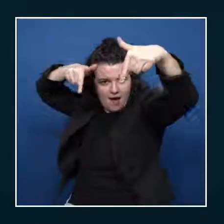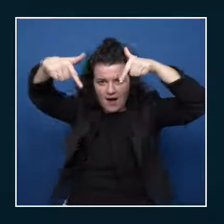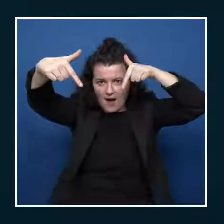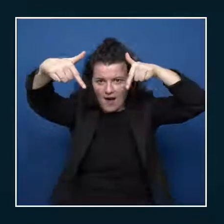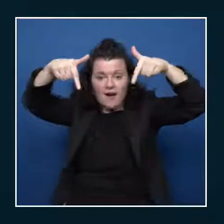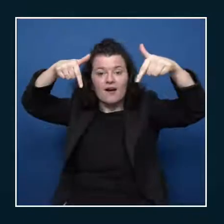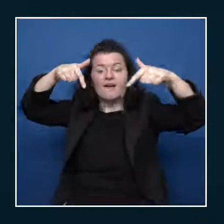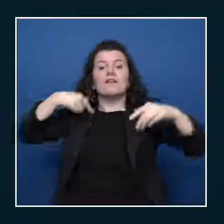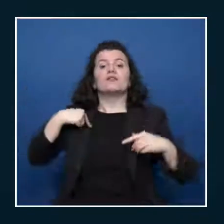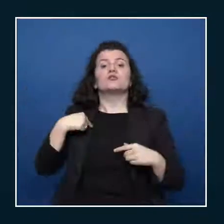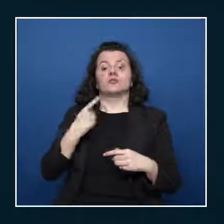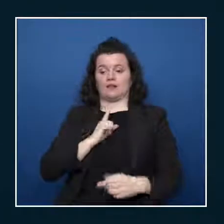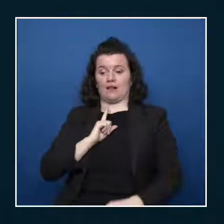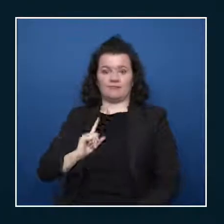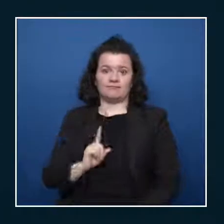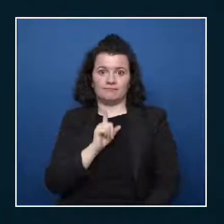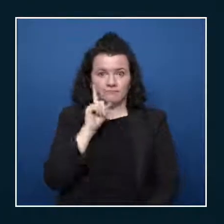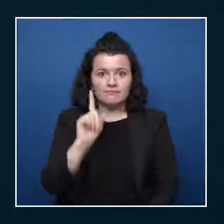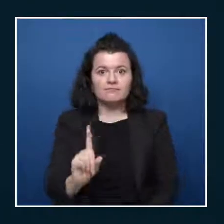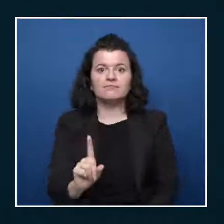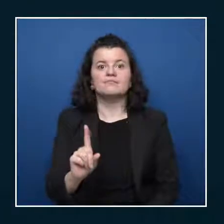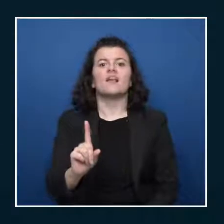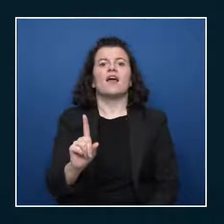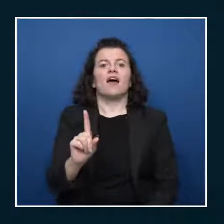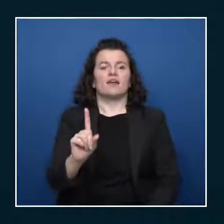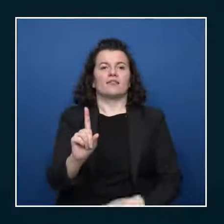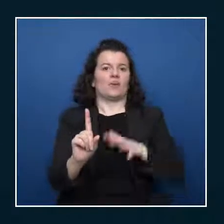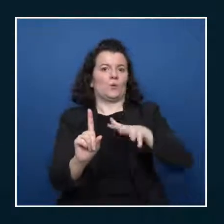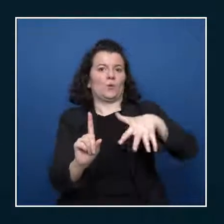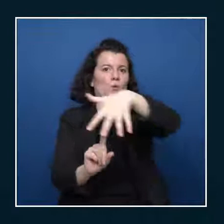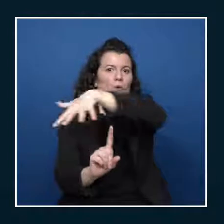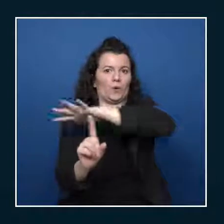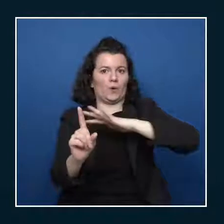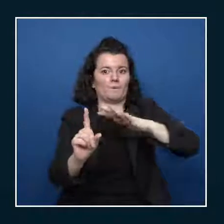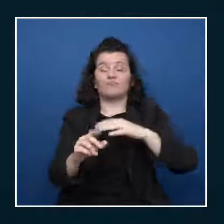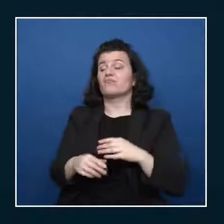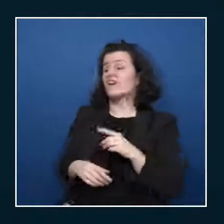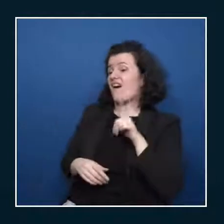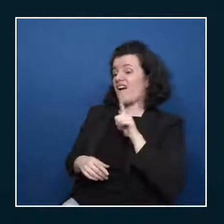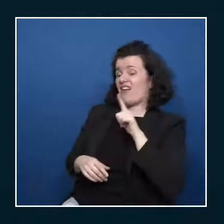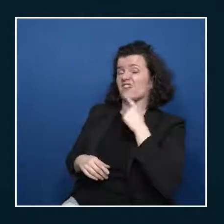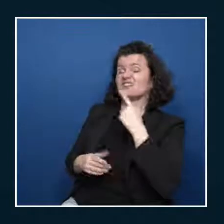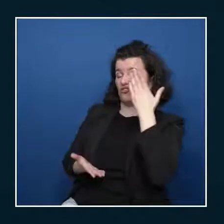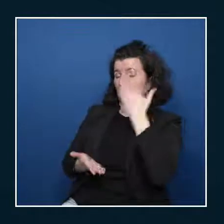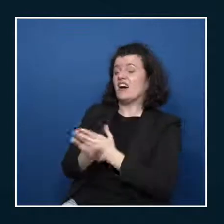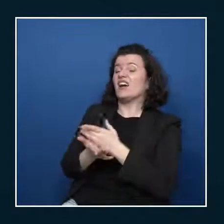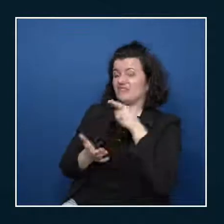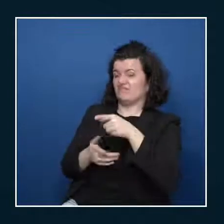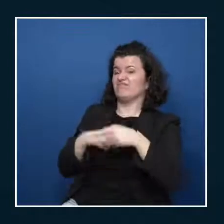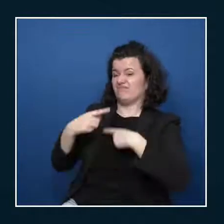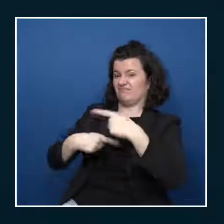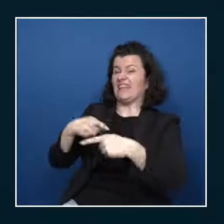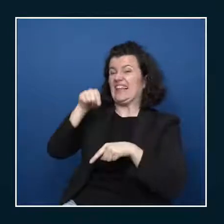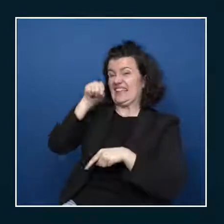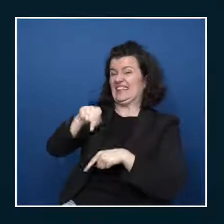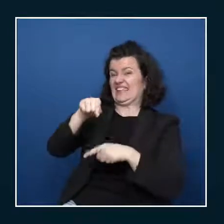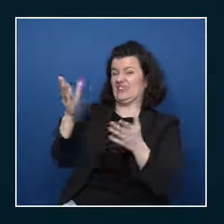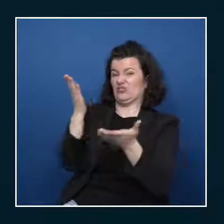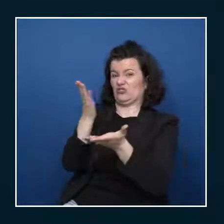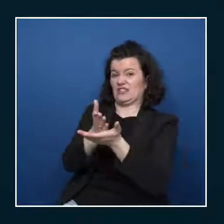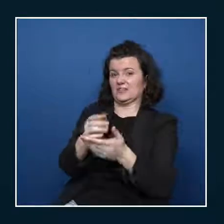Altspace VR? Yeah, that's exactly what they did. Yep. Oh, wow. I'll be